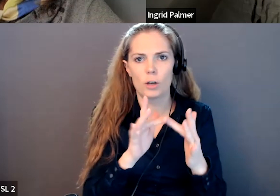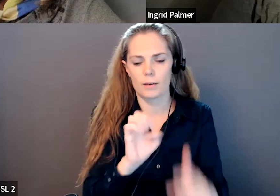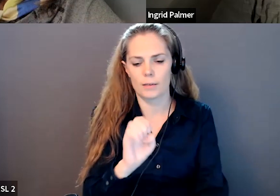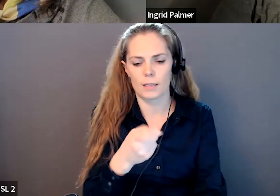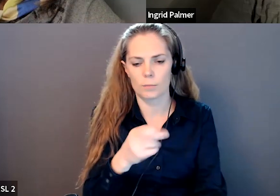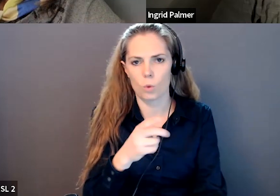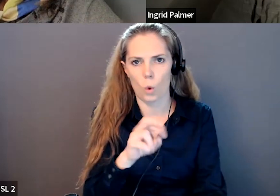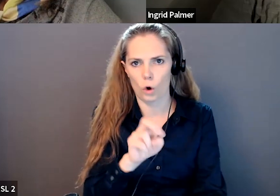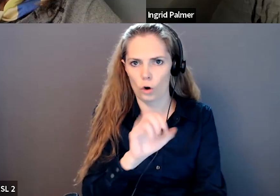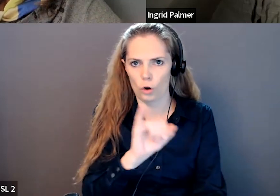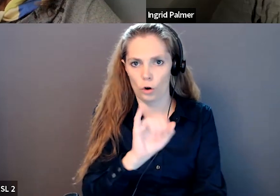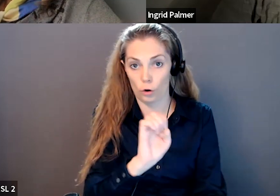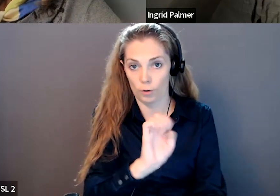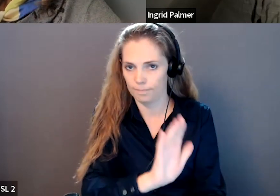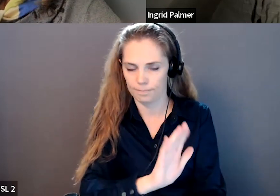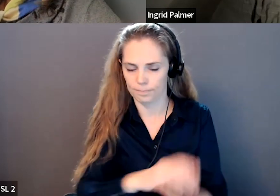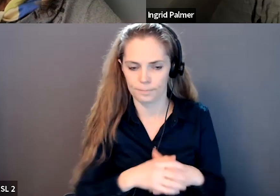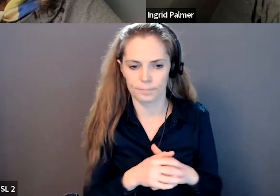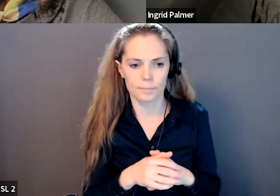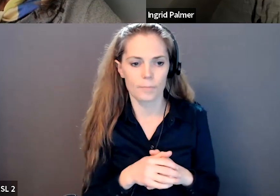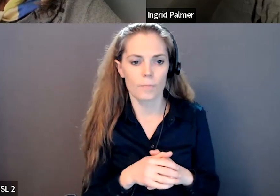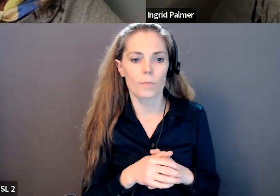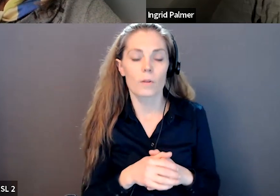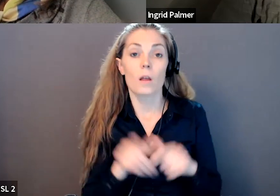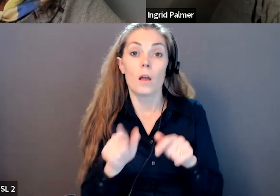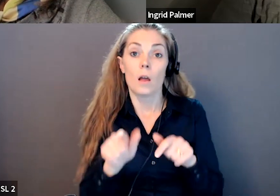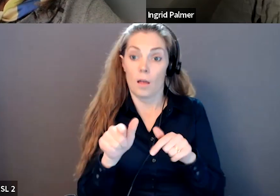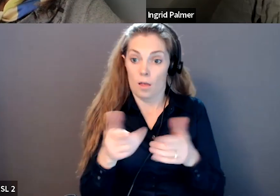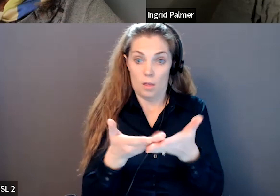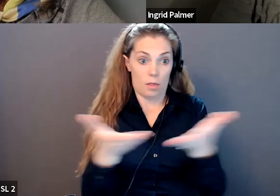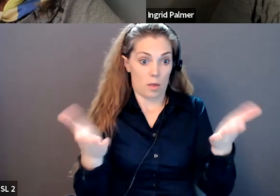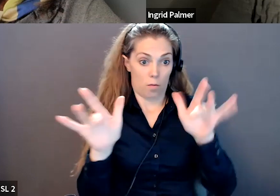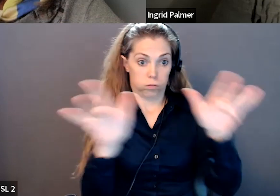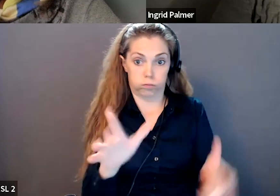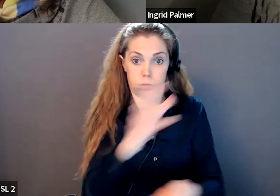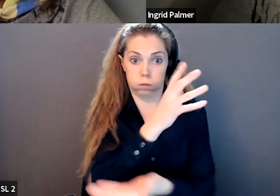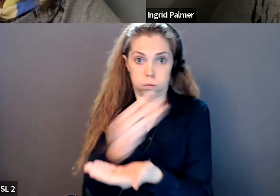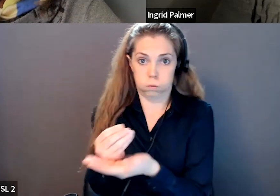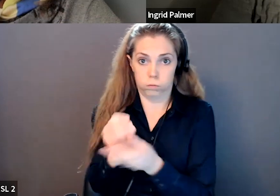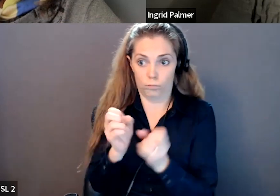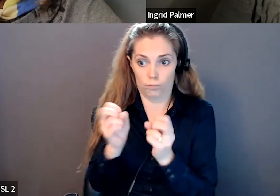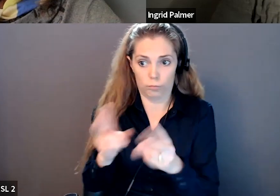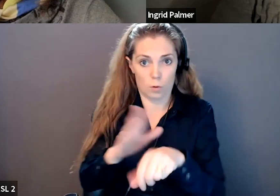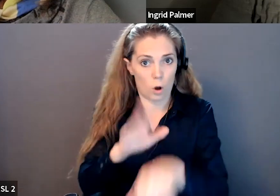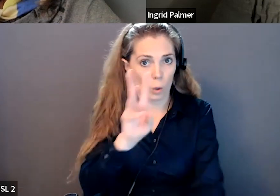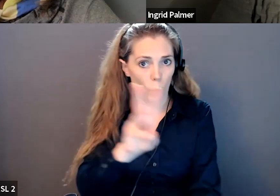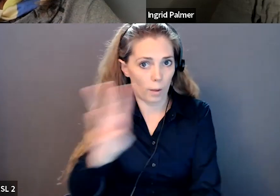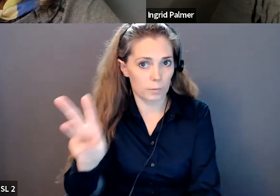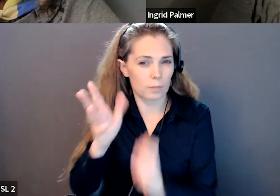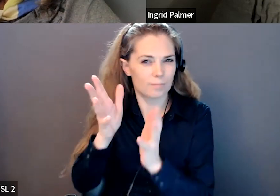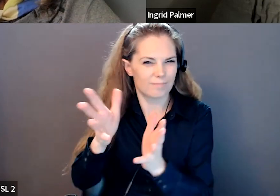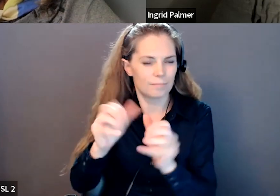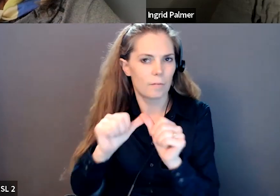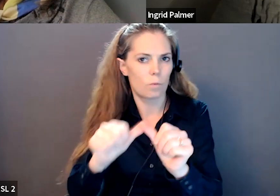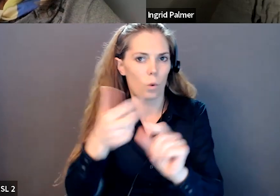and available on the conference website for 3 months after the conference. To ask a question during